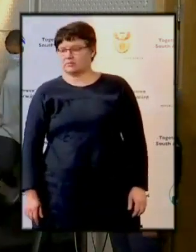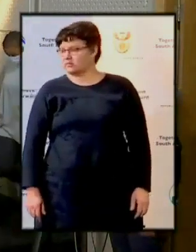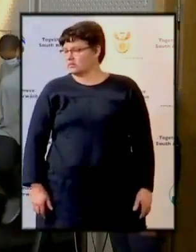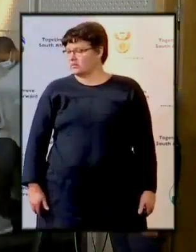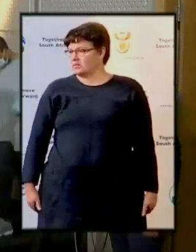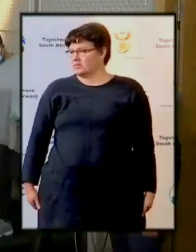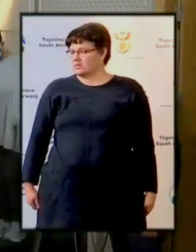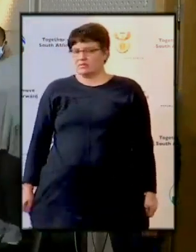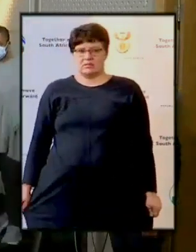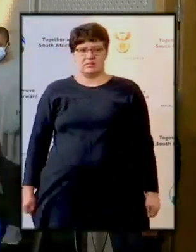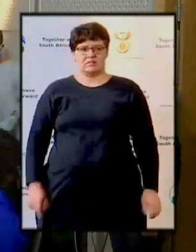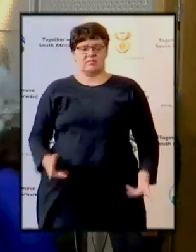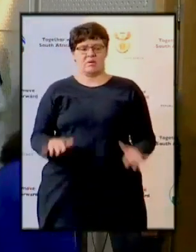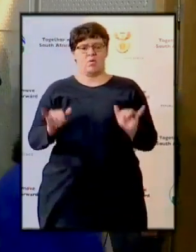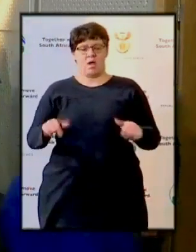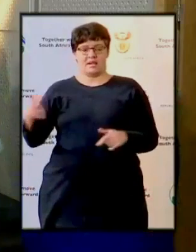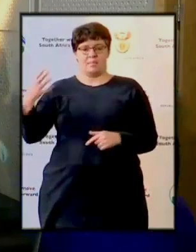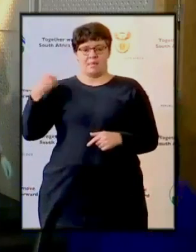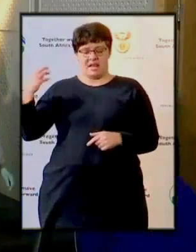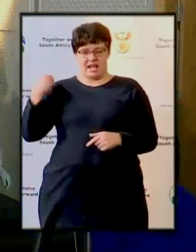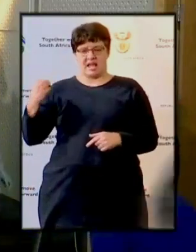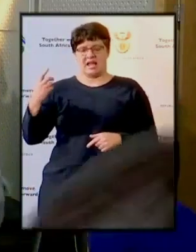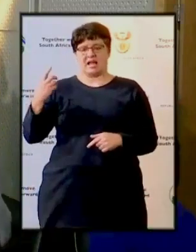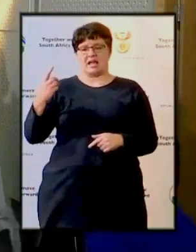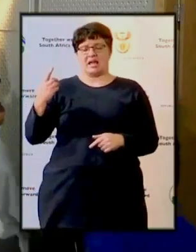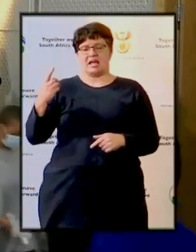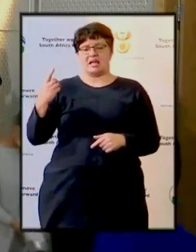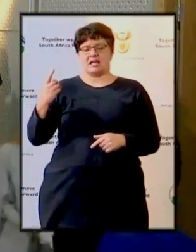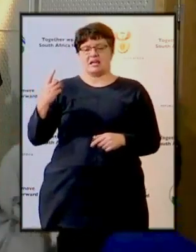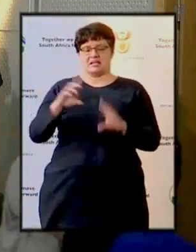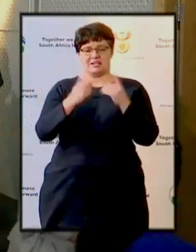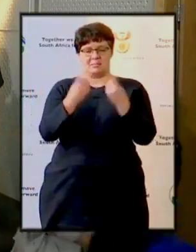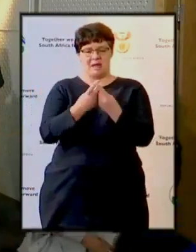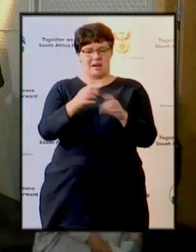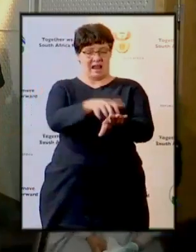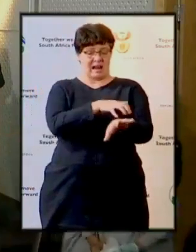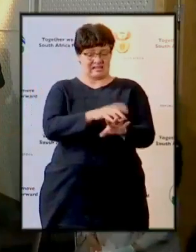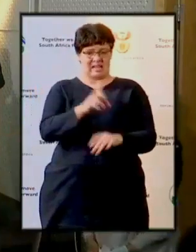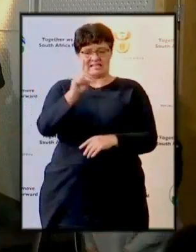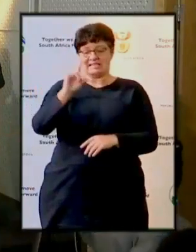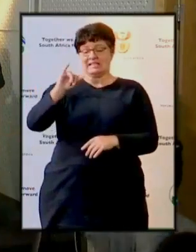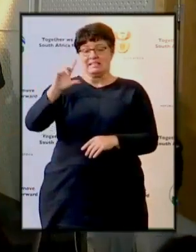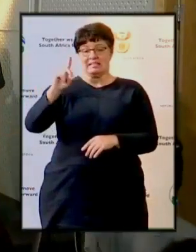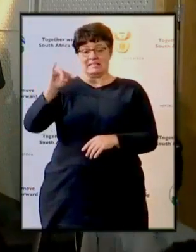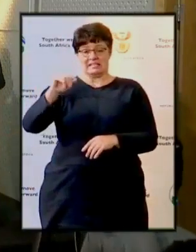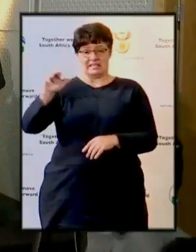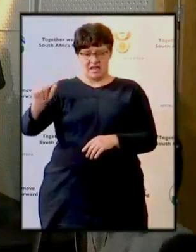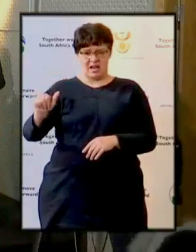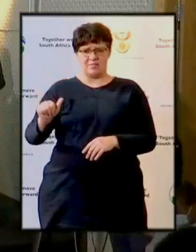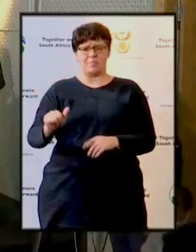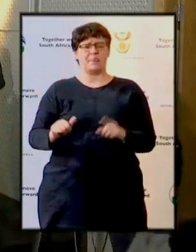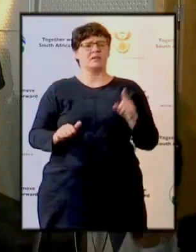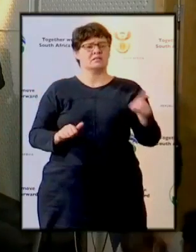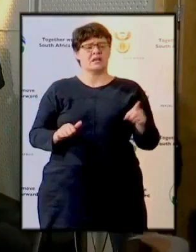Yeah. Whilst we are waiting for Minister Didiza, let's just answer that question of us holding